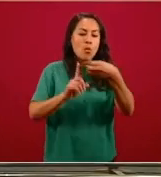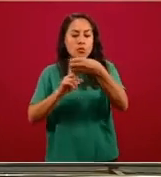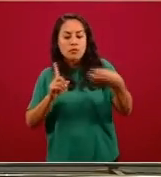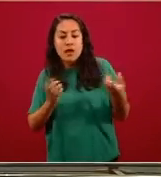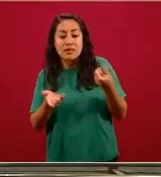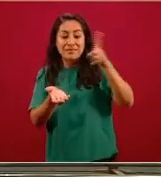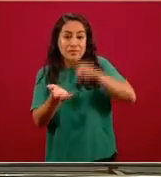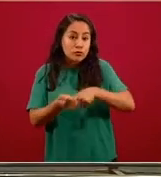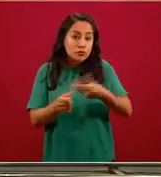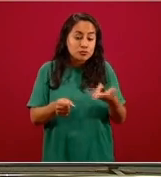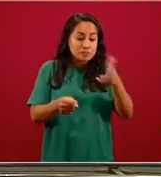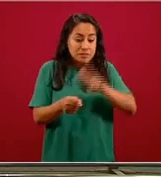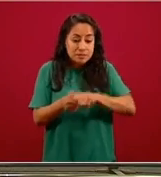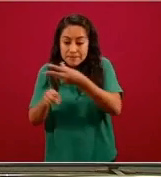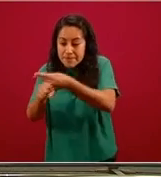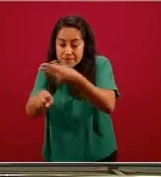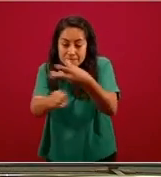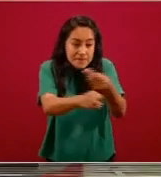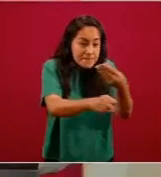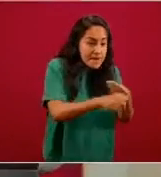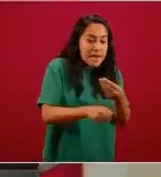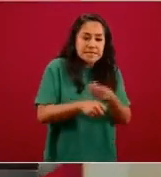when internally the hospitals started to